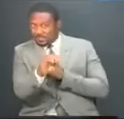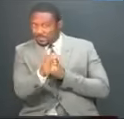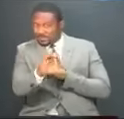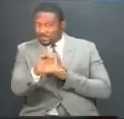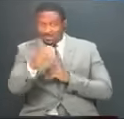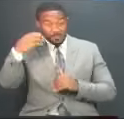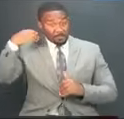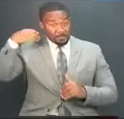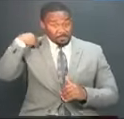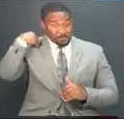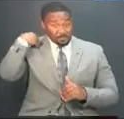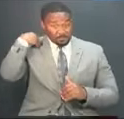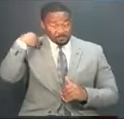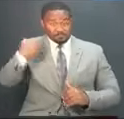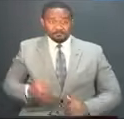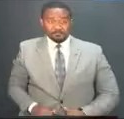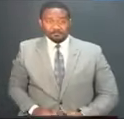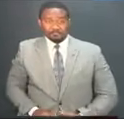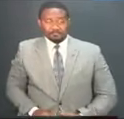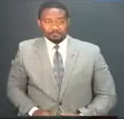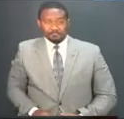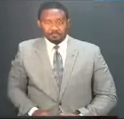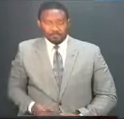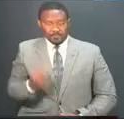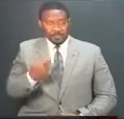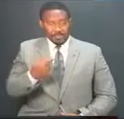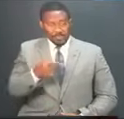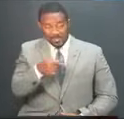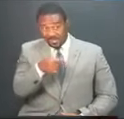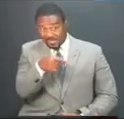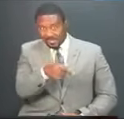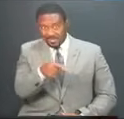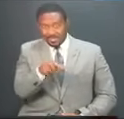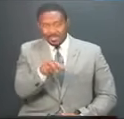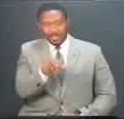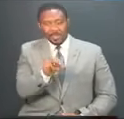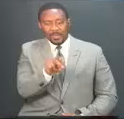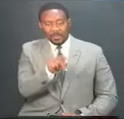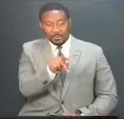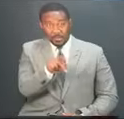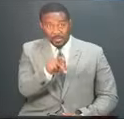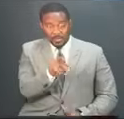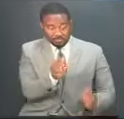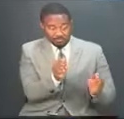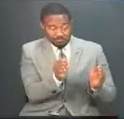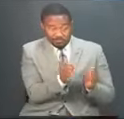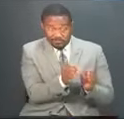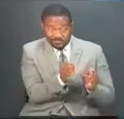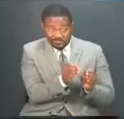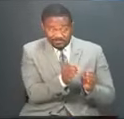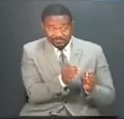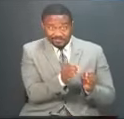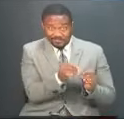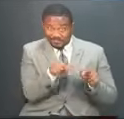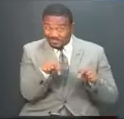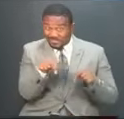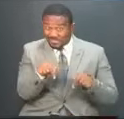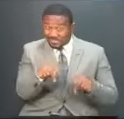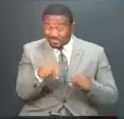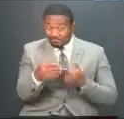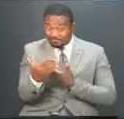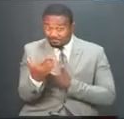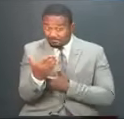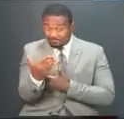the minority today, this morning, made